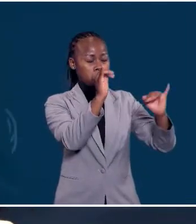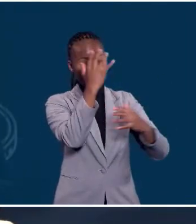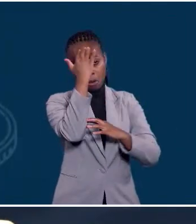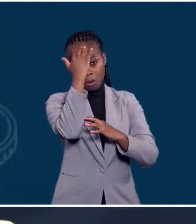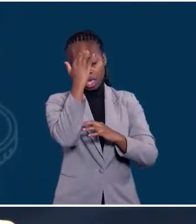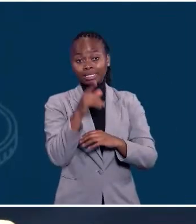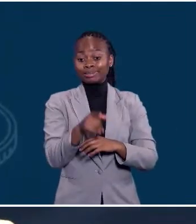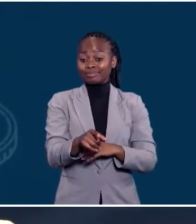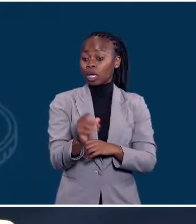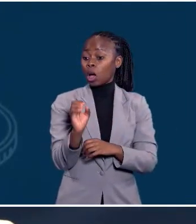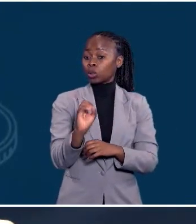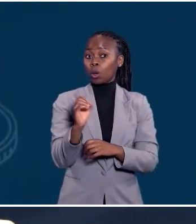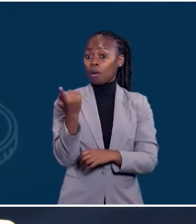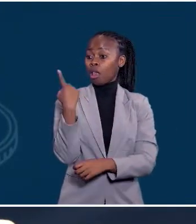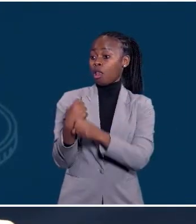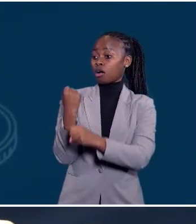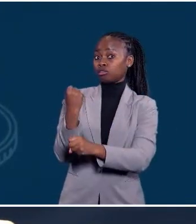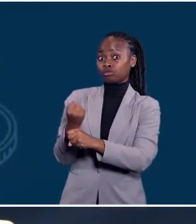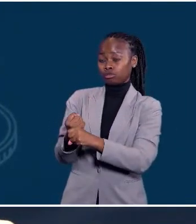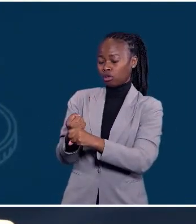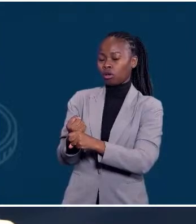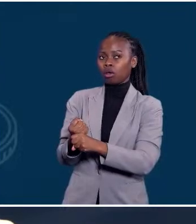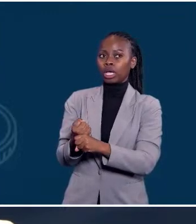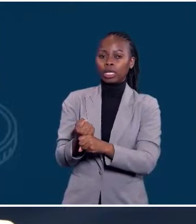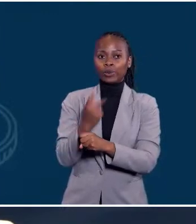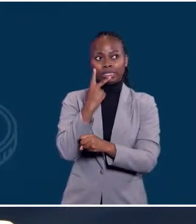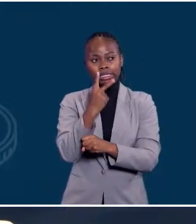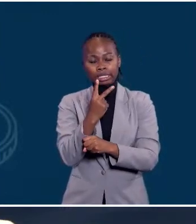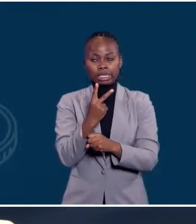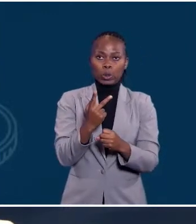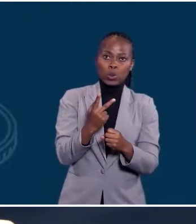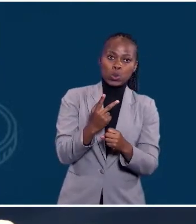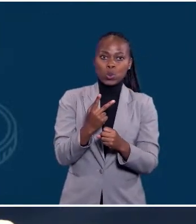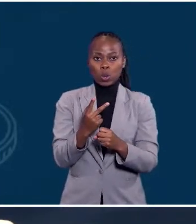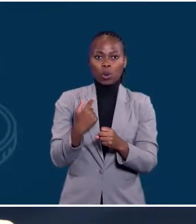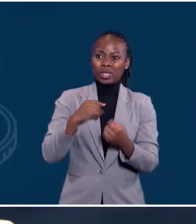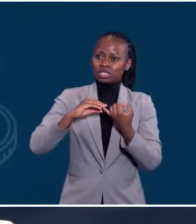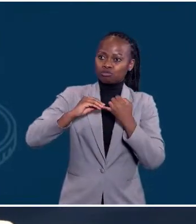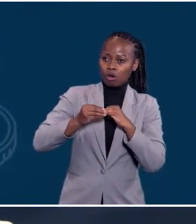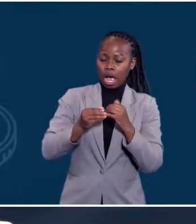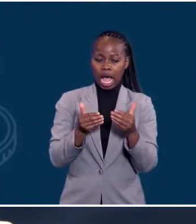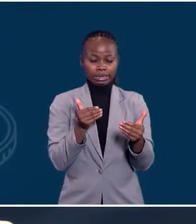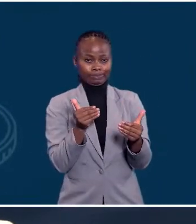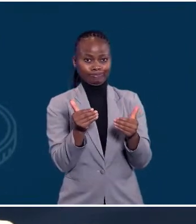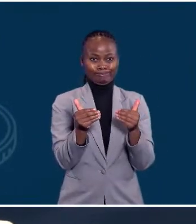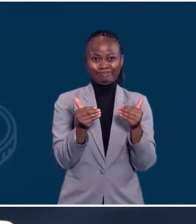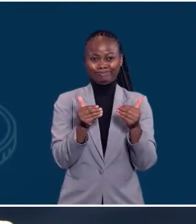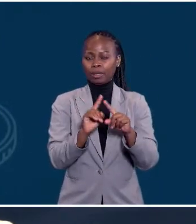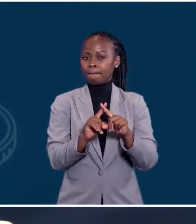projected in October has largely evaporated.